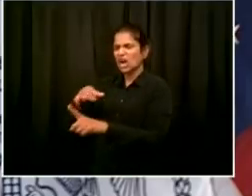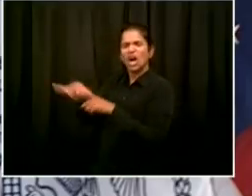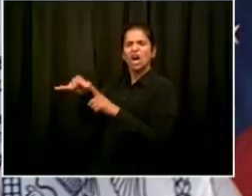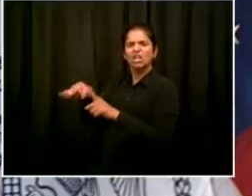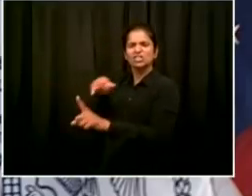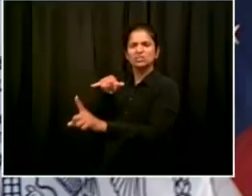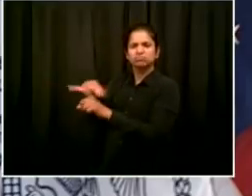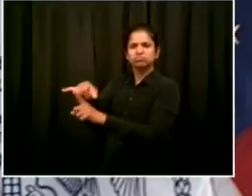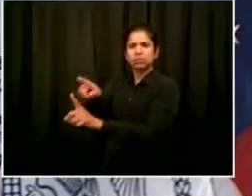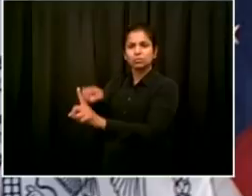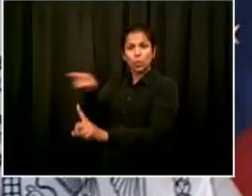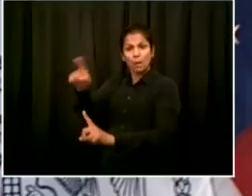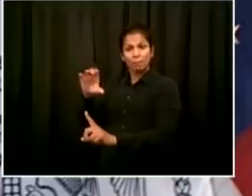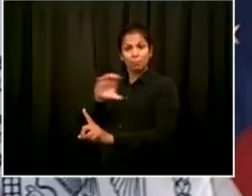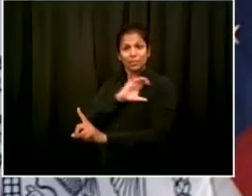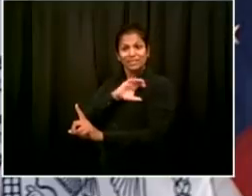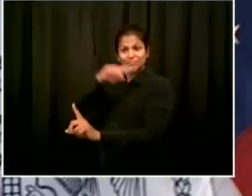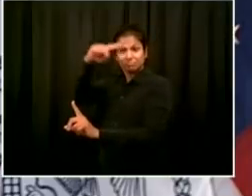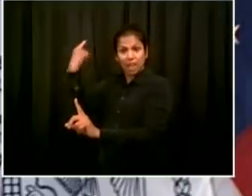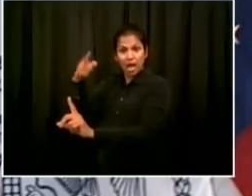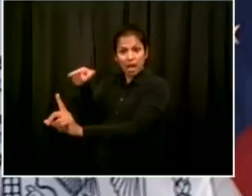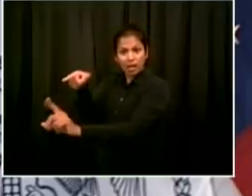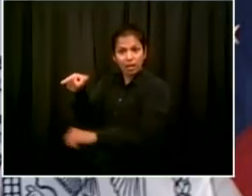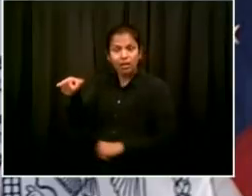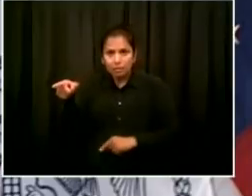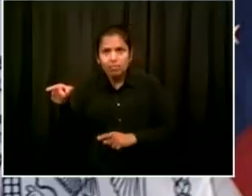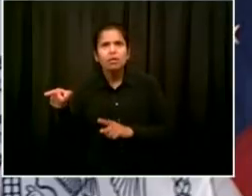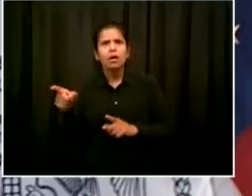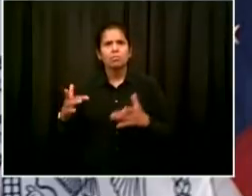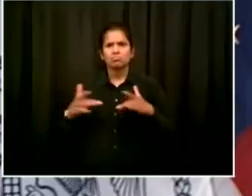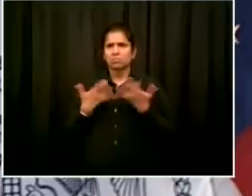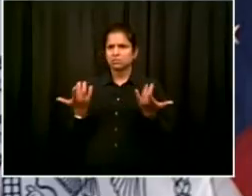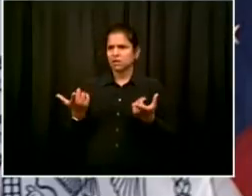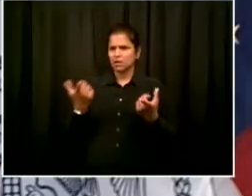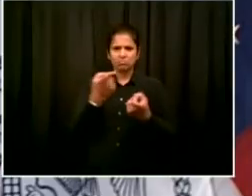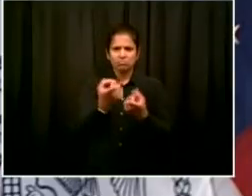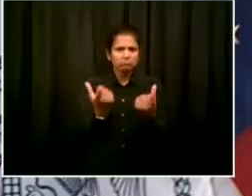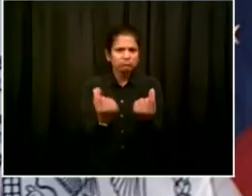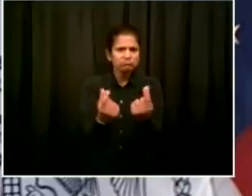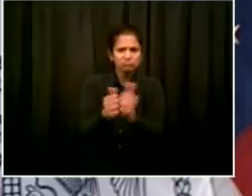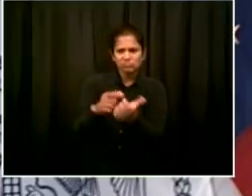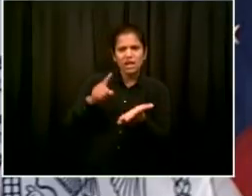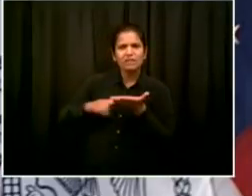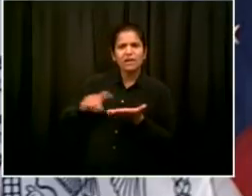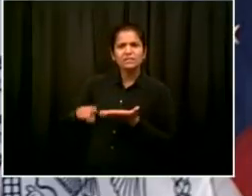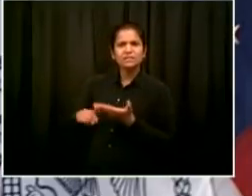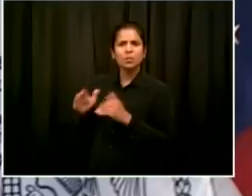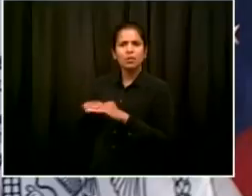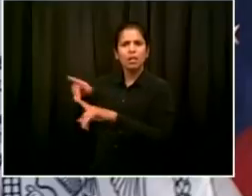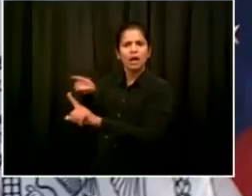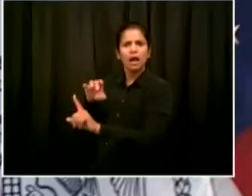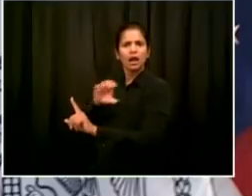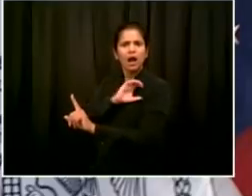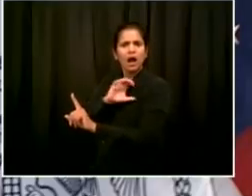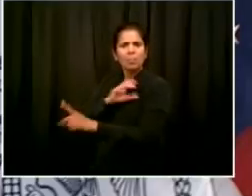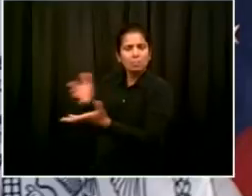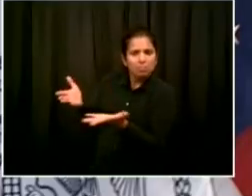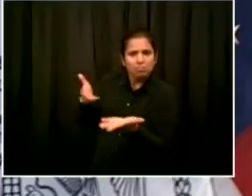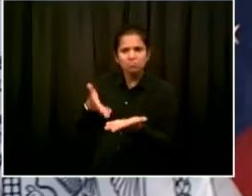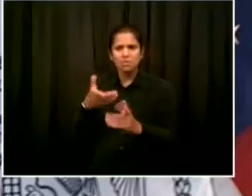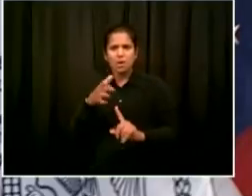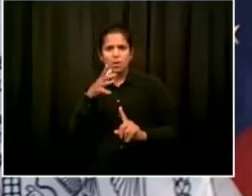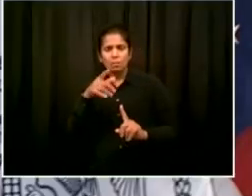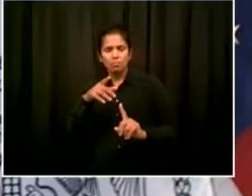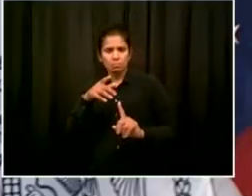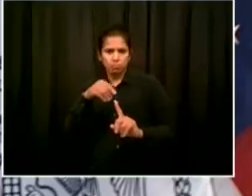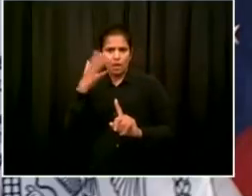it to all of our attention. Absolutely unacceptable. And I know a full investigation was being done, including, obviously, NYPD hate crimes was